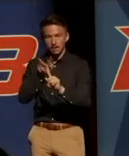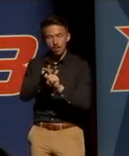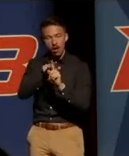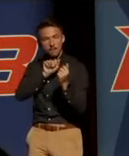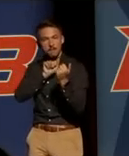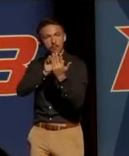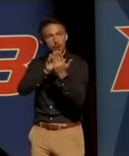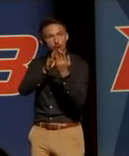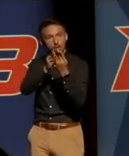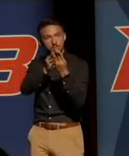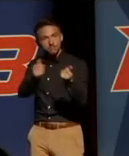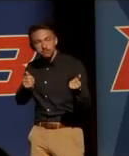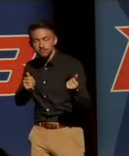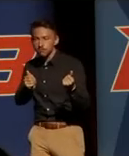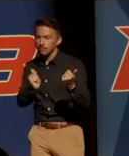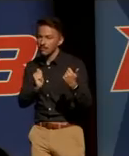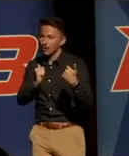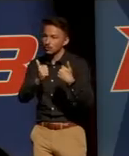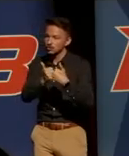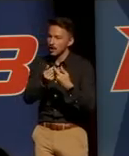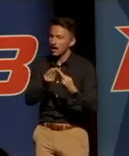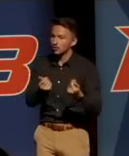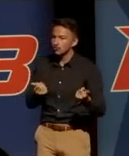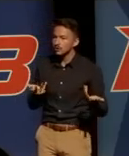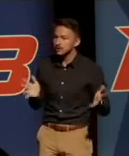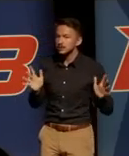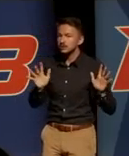addressing those challenges.